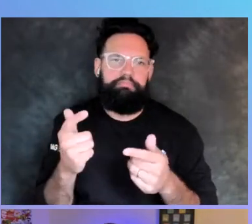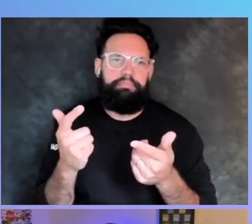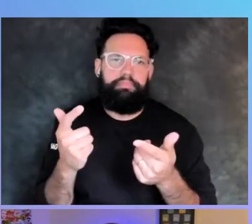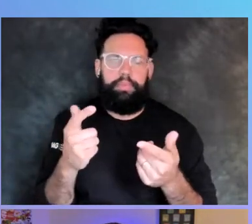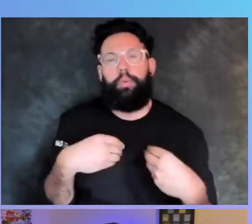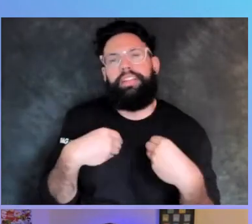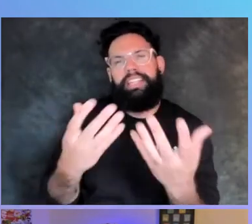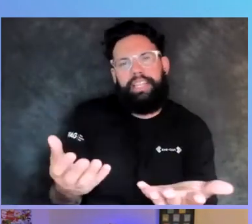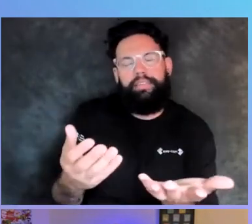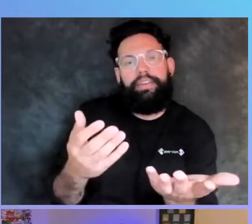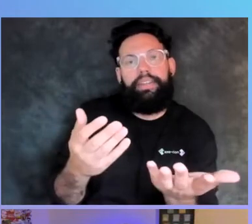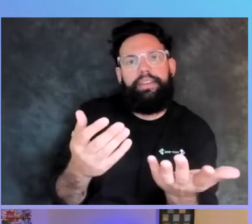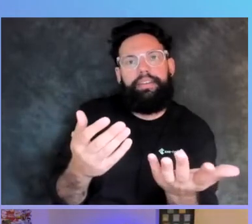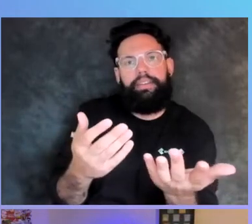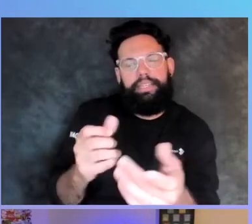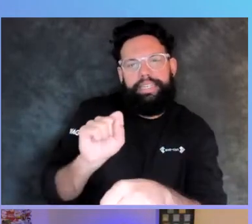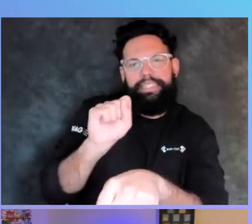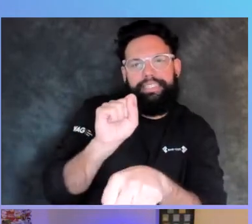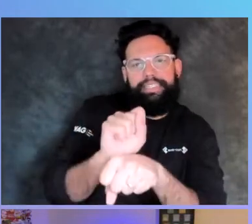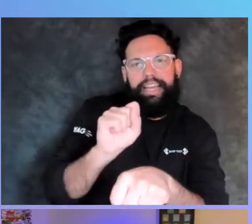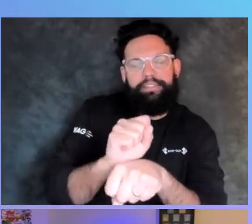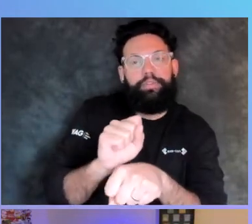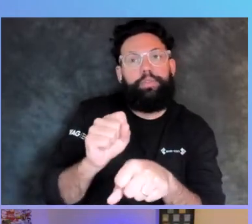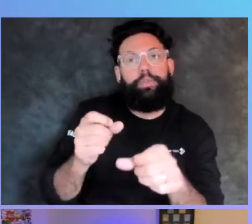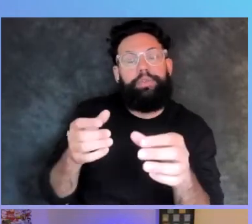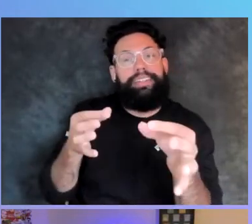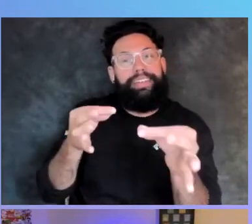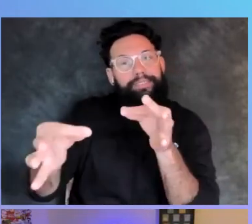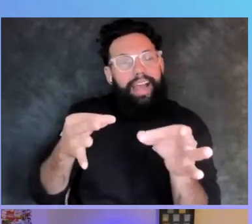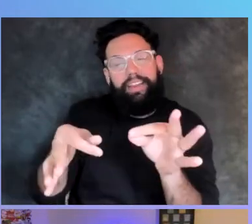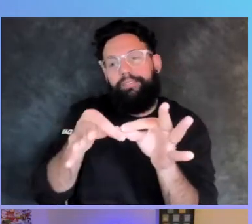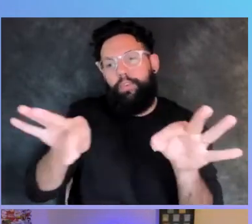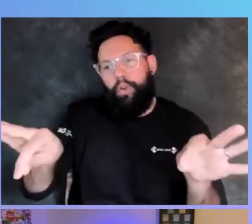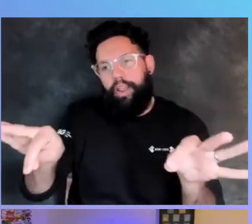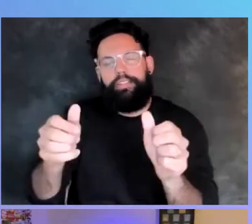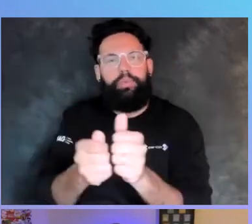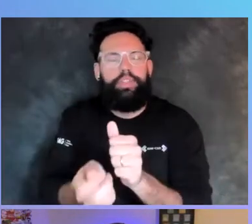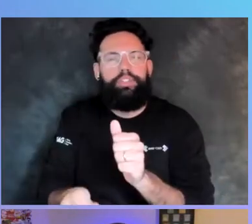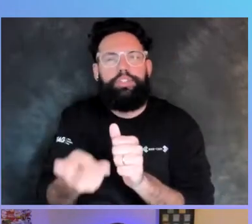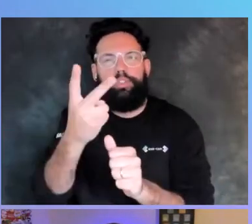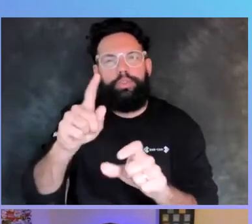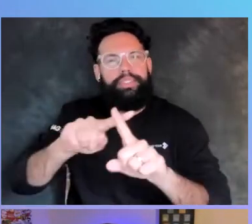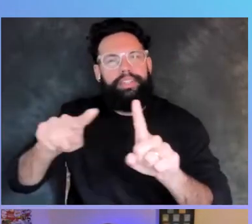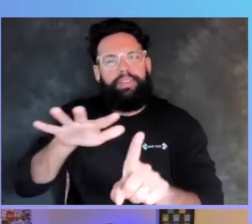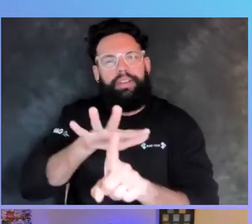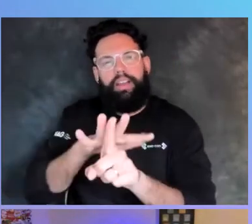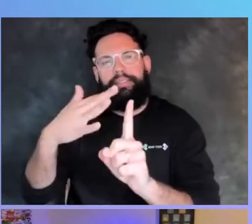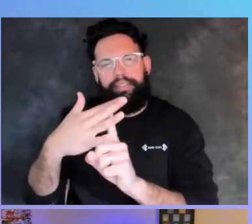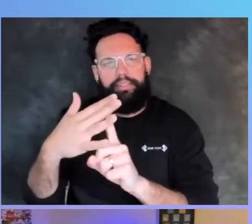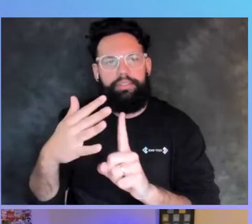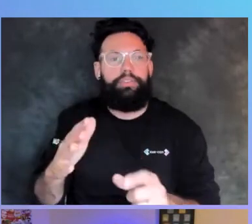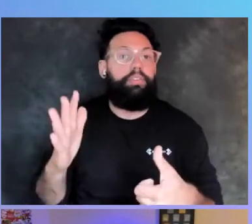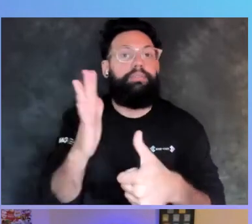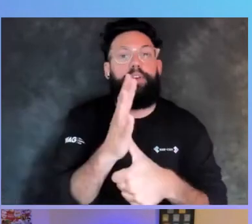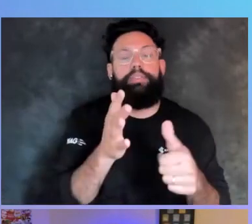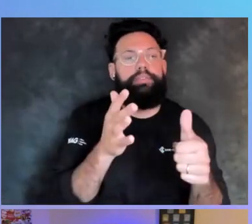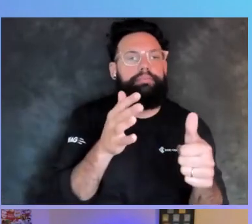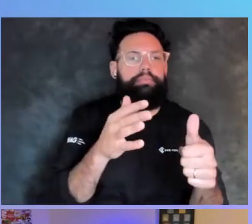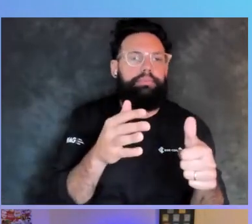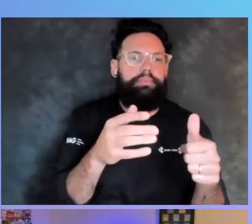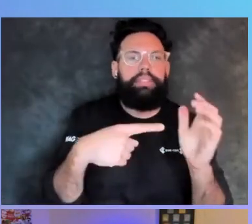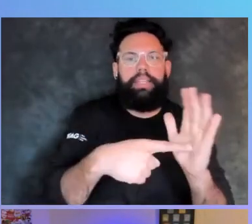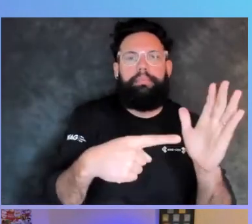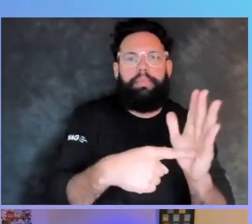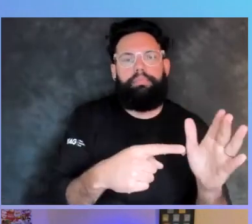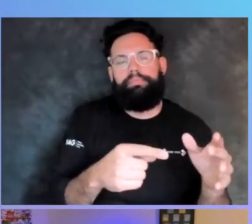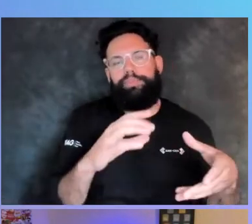of defining a phrase in two different contexts. So the very first example I have is a story about my little dog named Basil